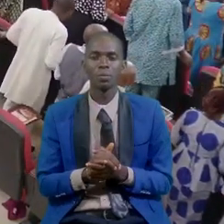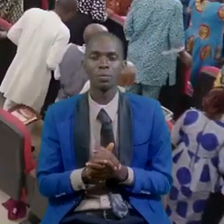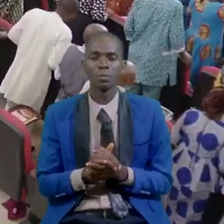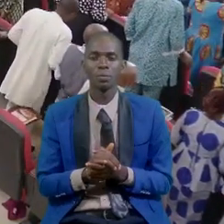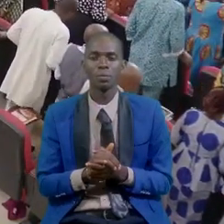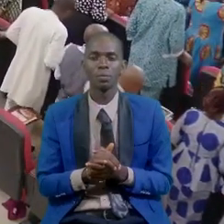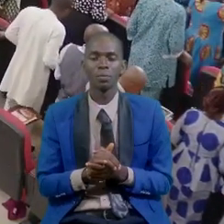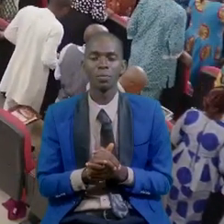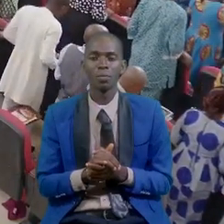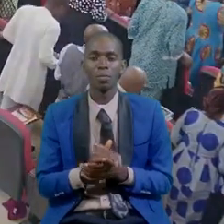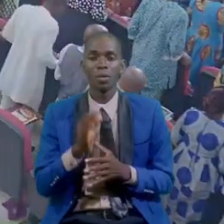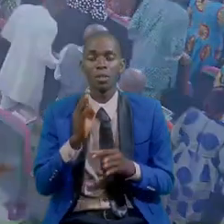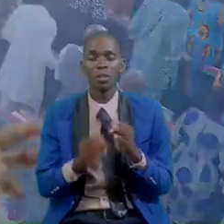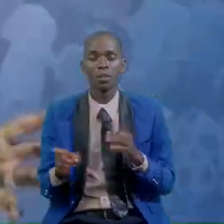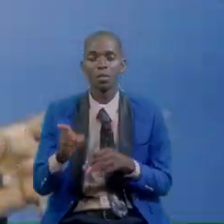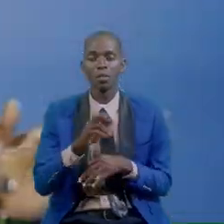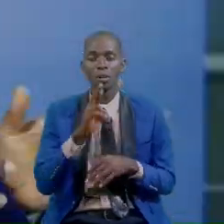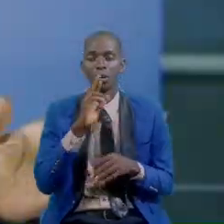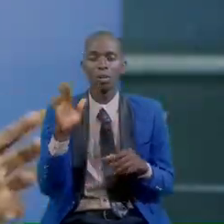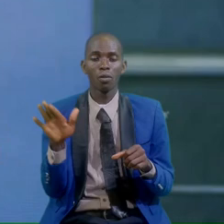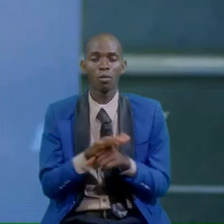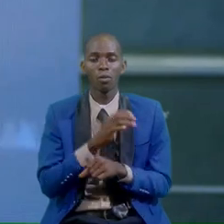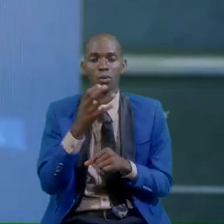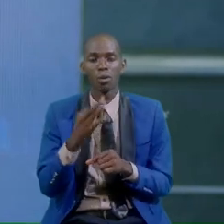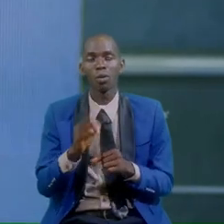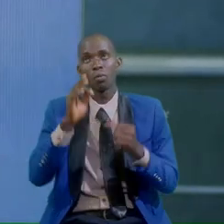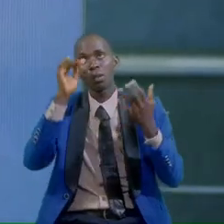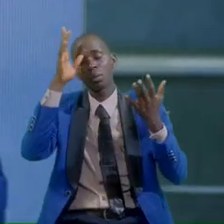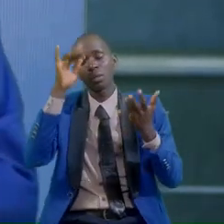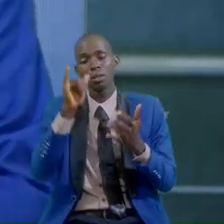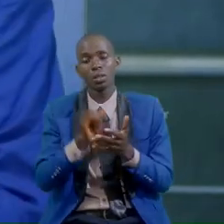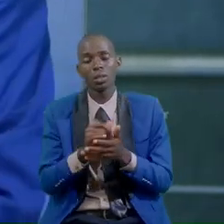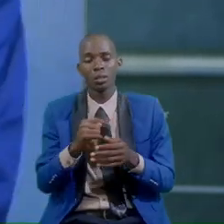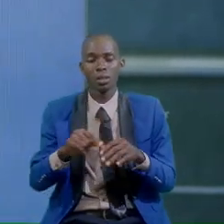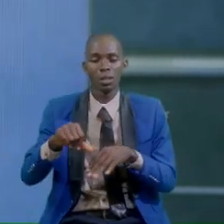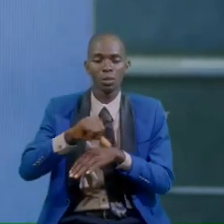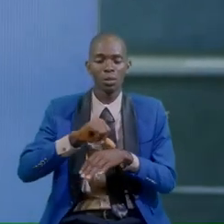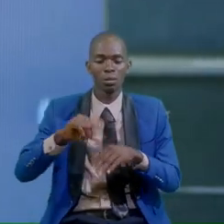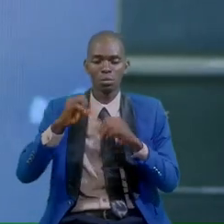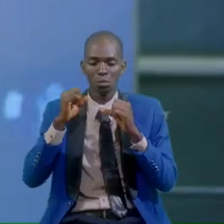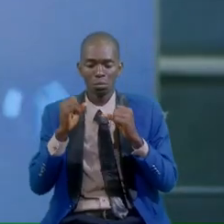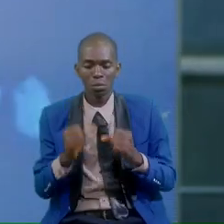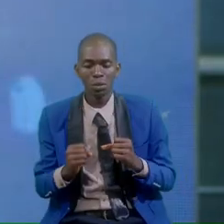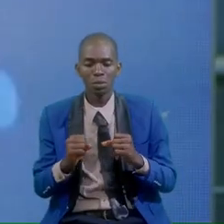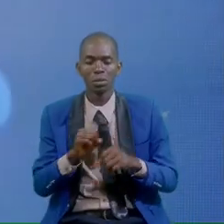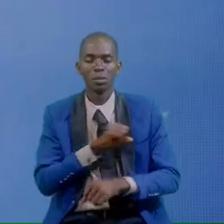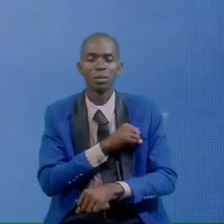If you're full of expectation that the anointing, the power, the strength, the unction,